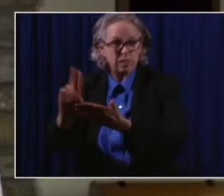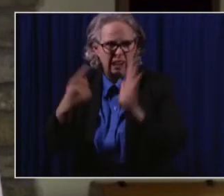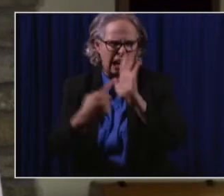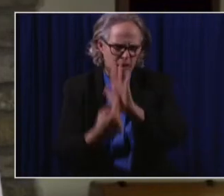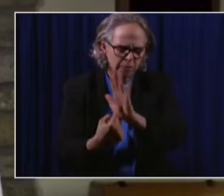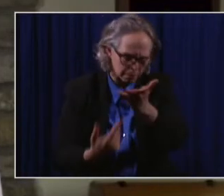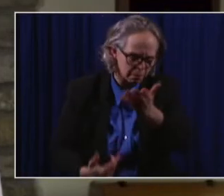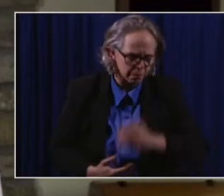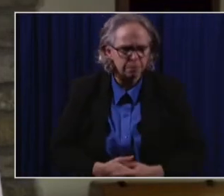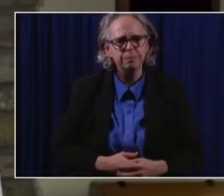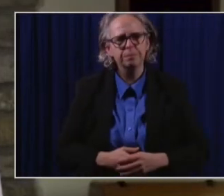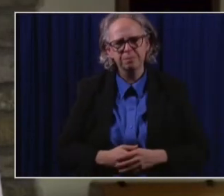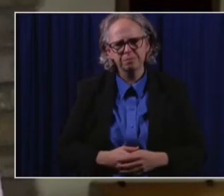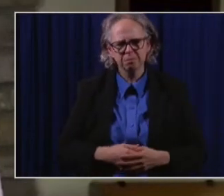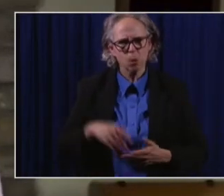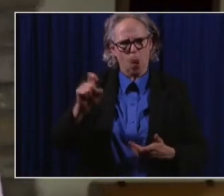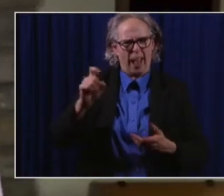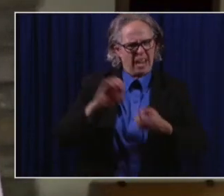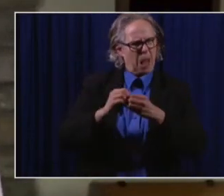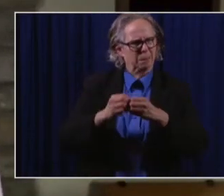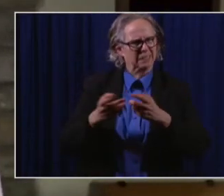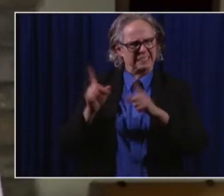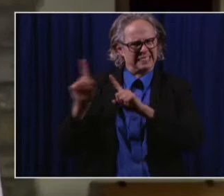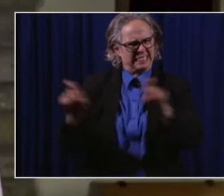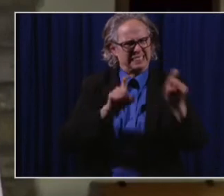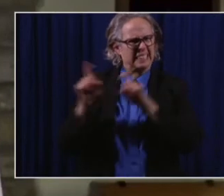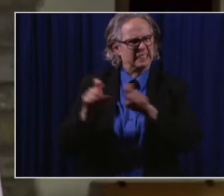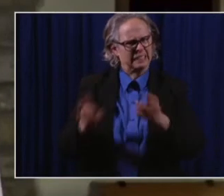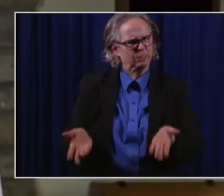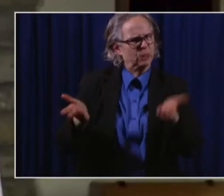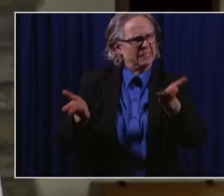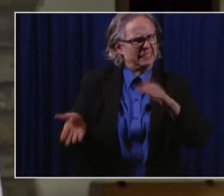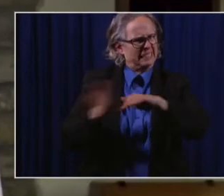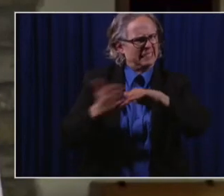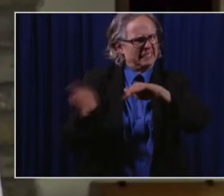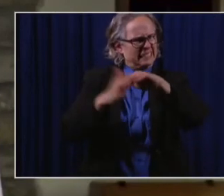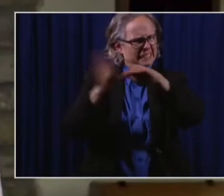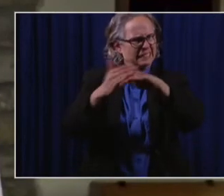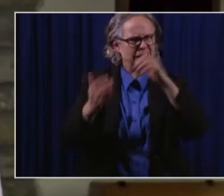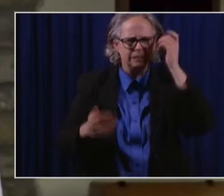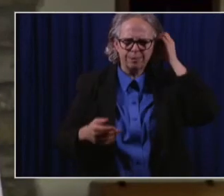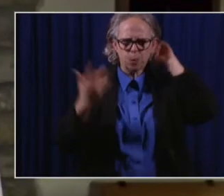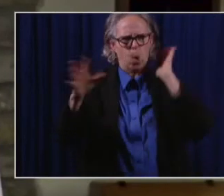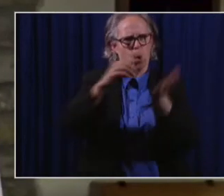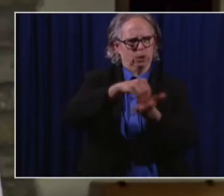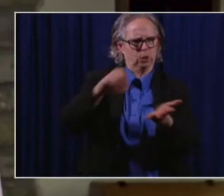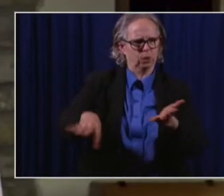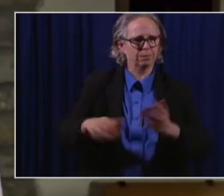ramp up their testing capacity. We're also going to use those tests